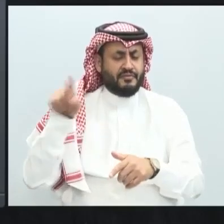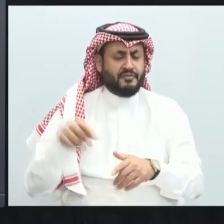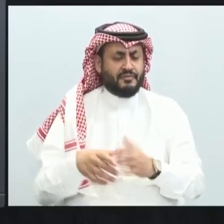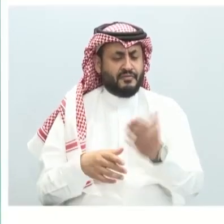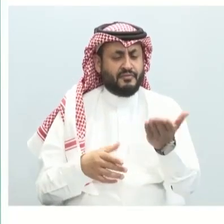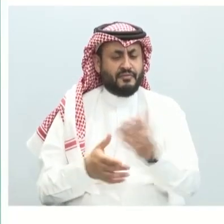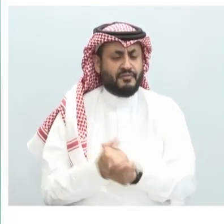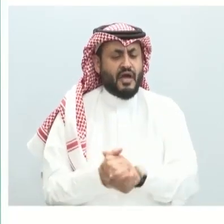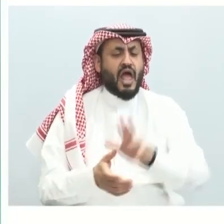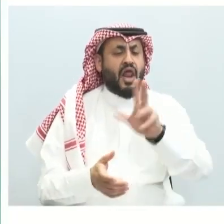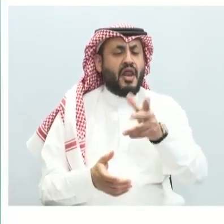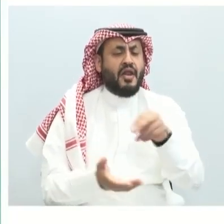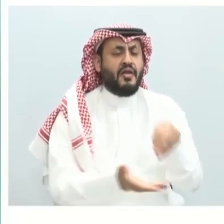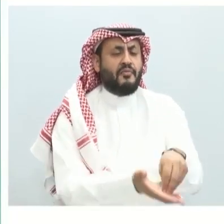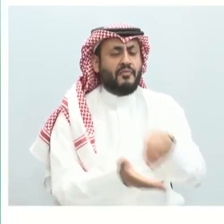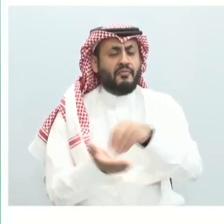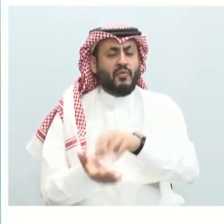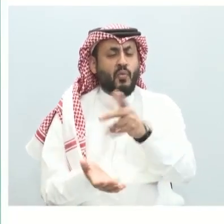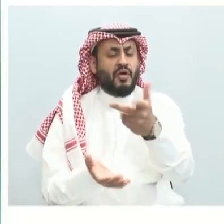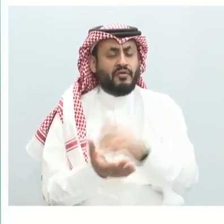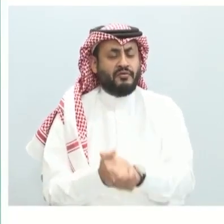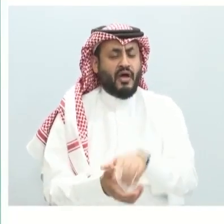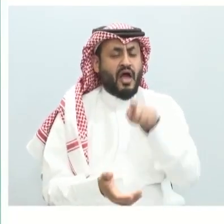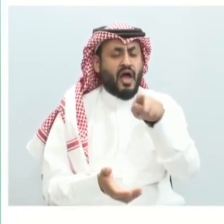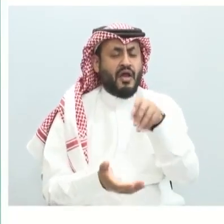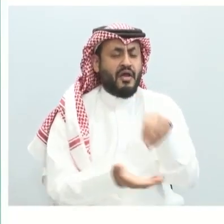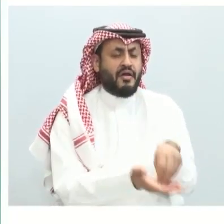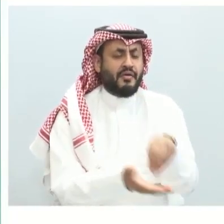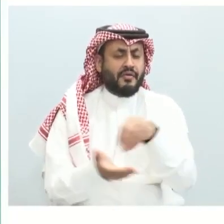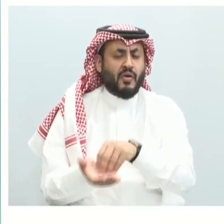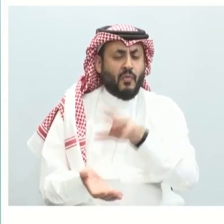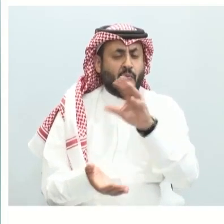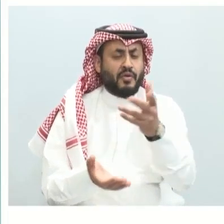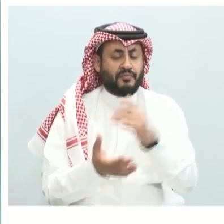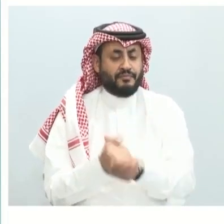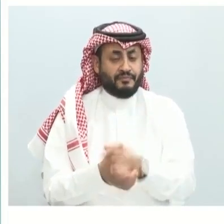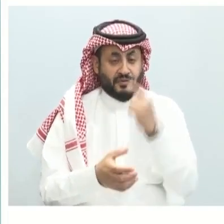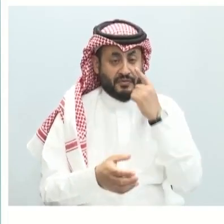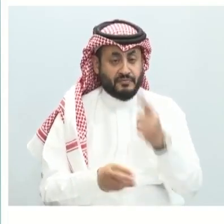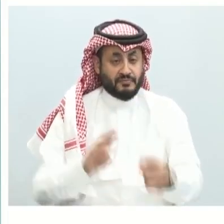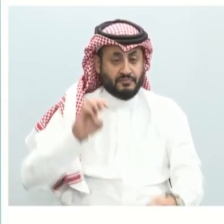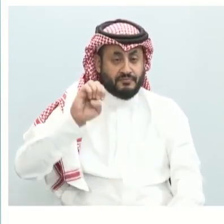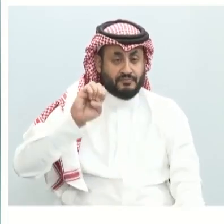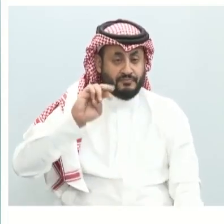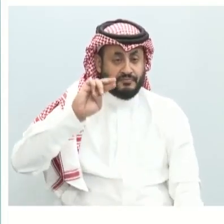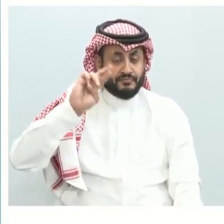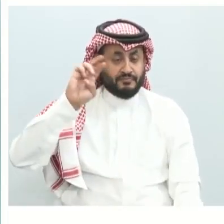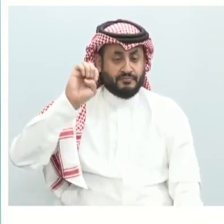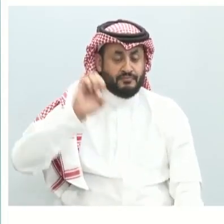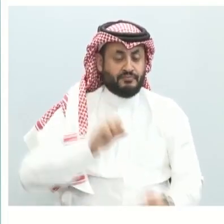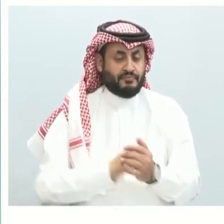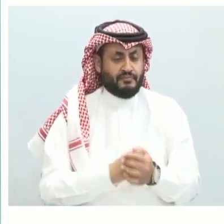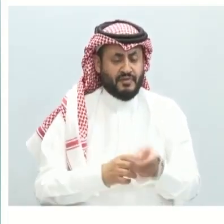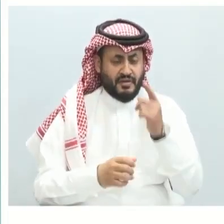is, where are you going? Where are you going? And your partner must choose a place.